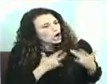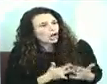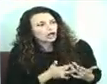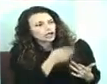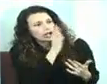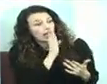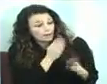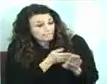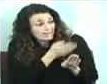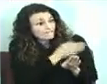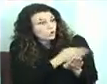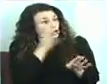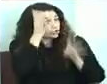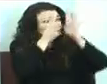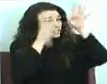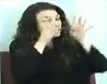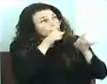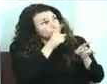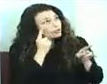thought of us.